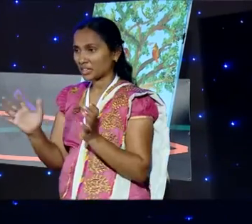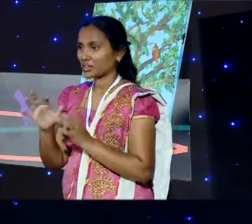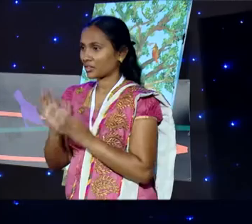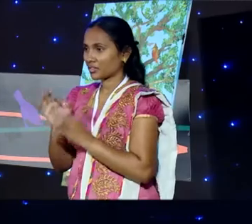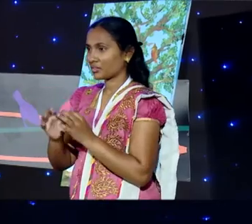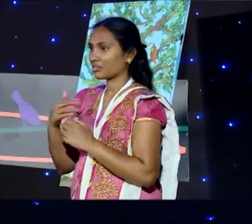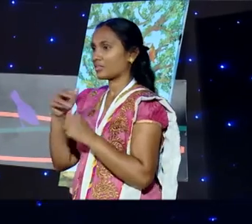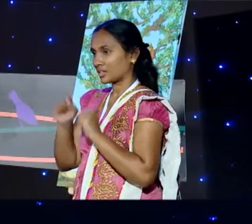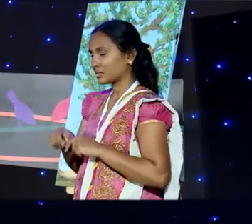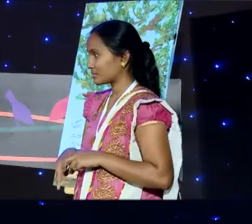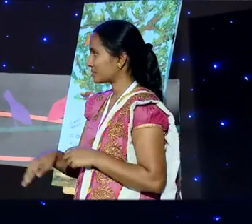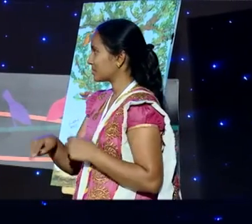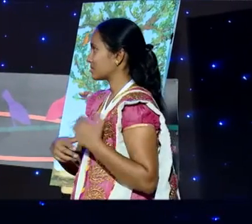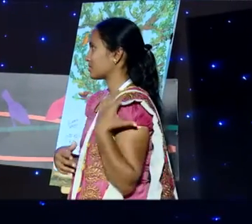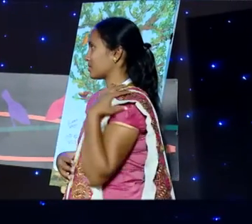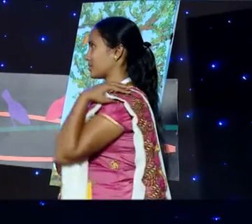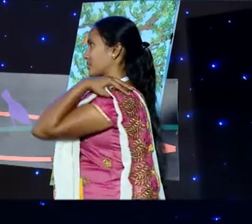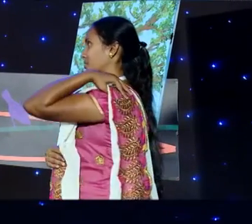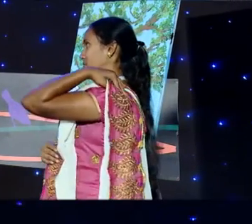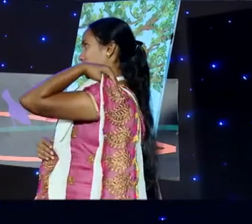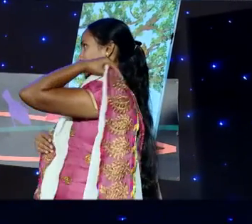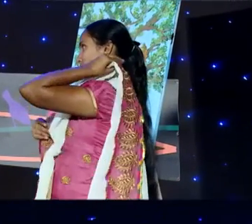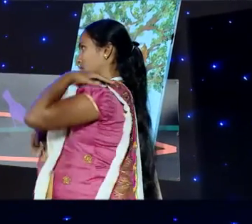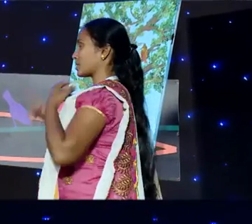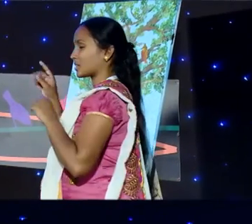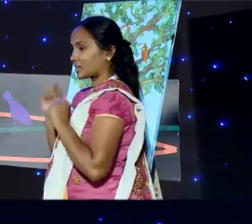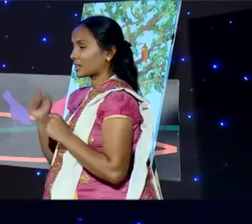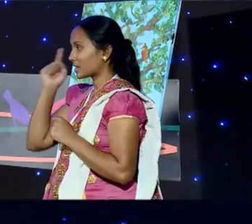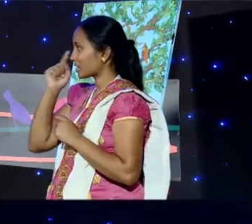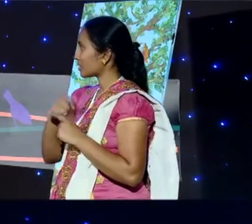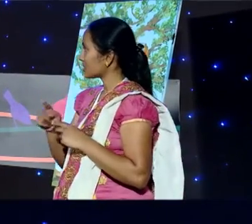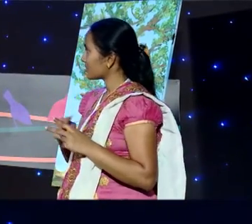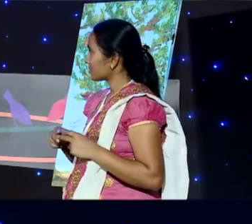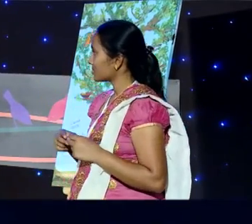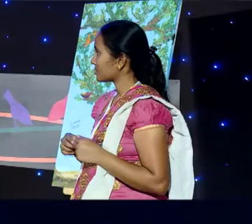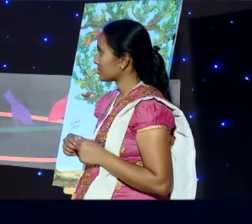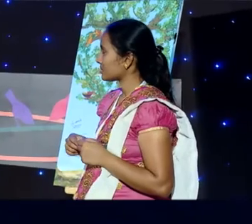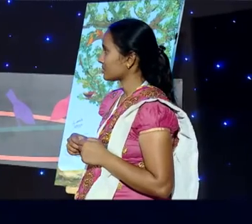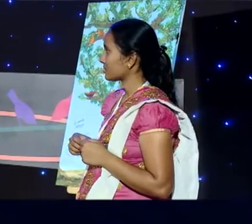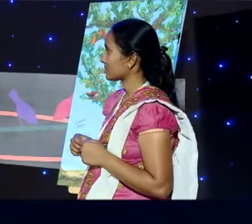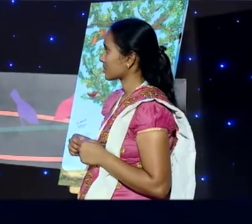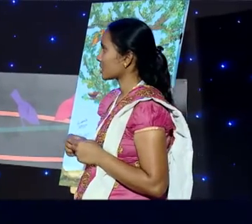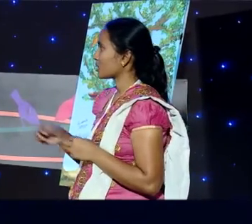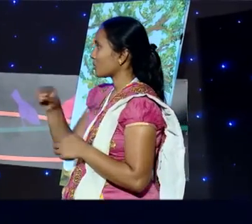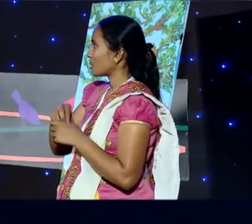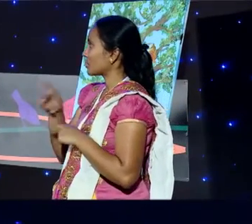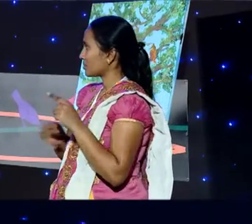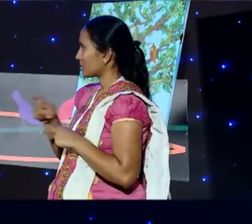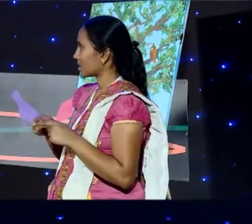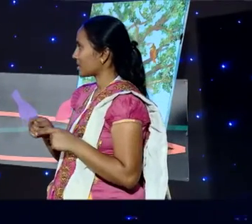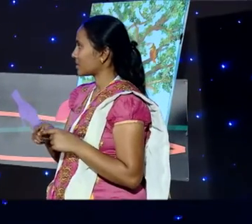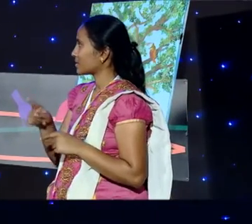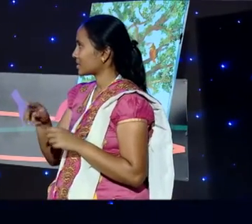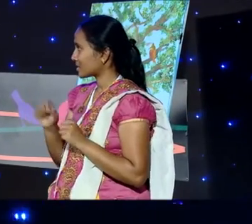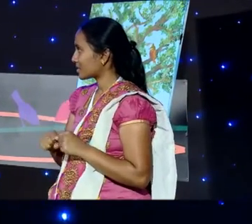want to go serve people. So he got to that point, but he didn't know how to serve. Right? Most people say you need to come and